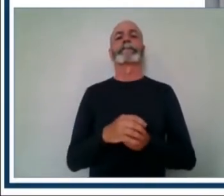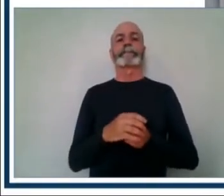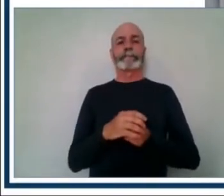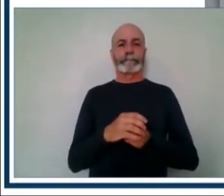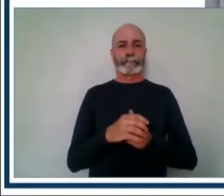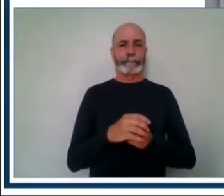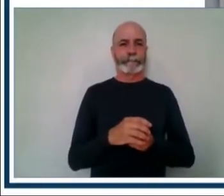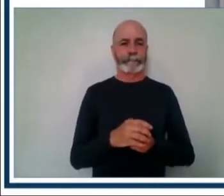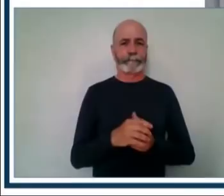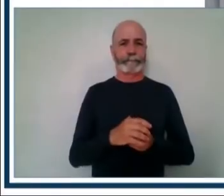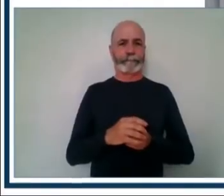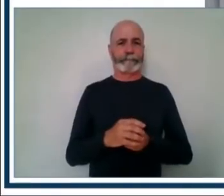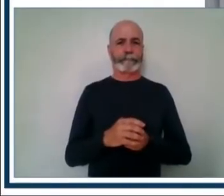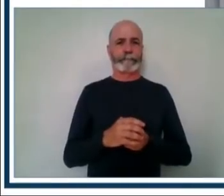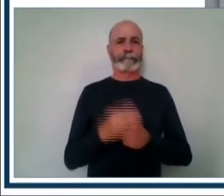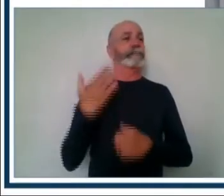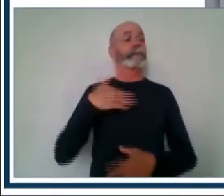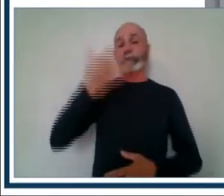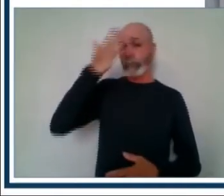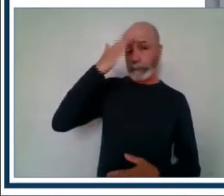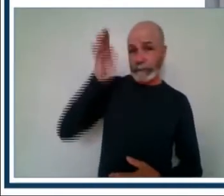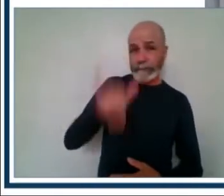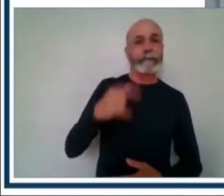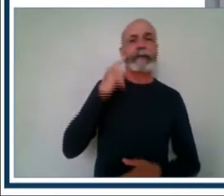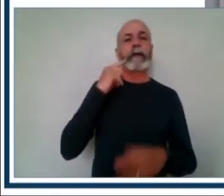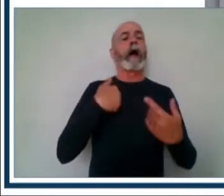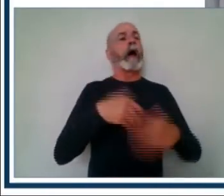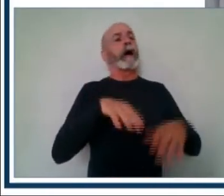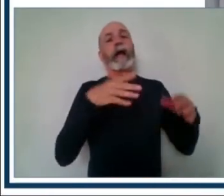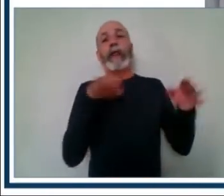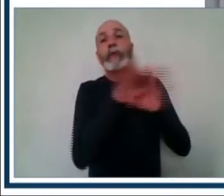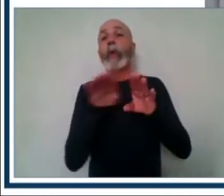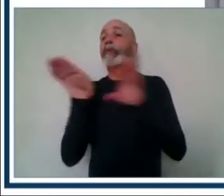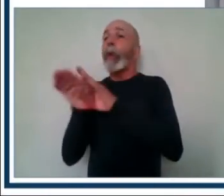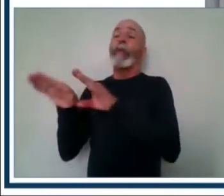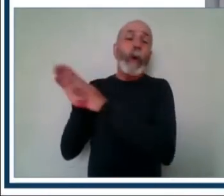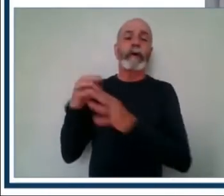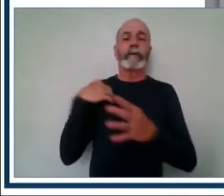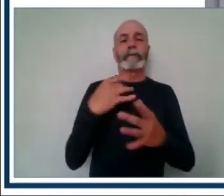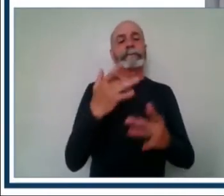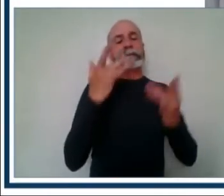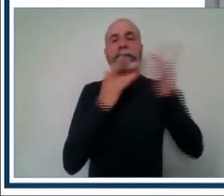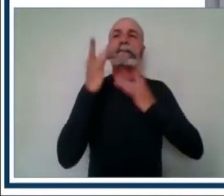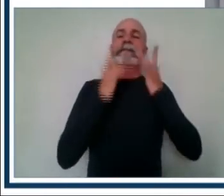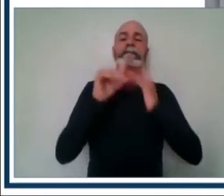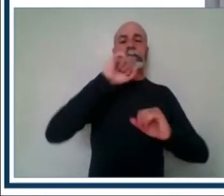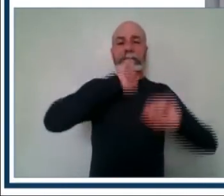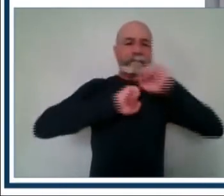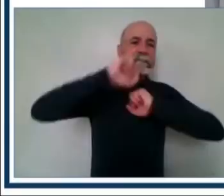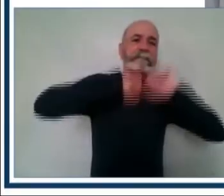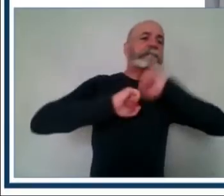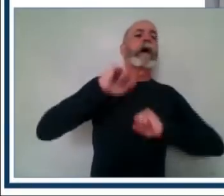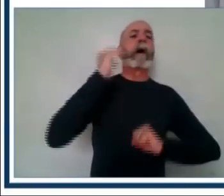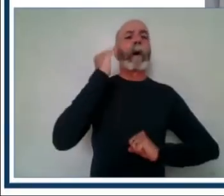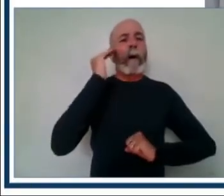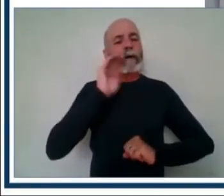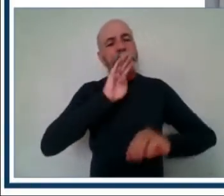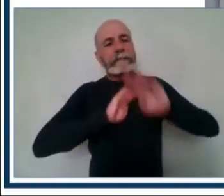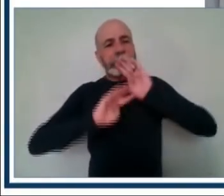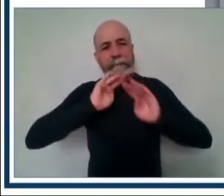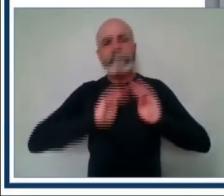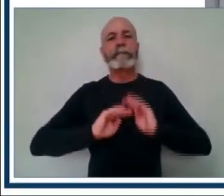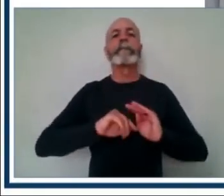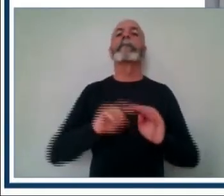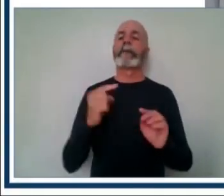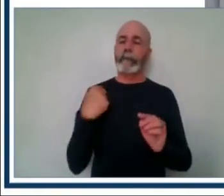closings, and I know you are frustrated. We had to shut down in order to keep everyone safe and slow the spread.